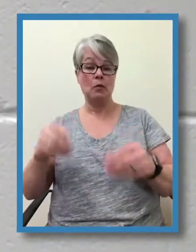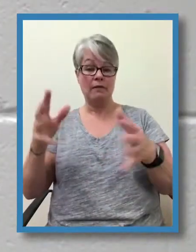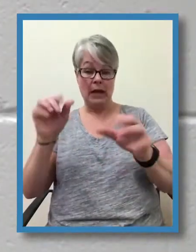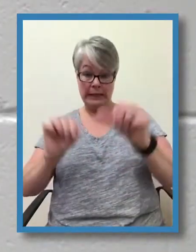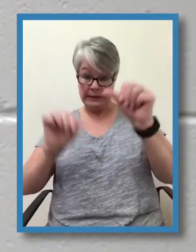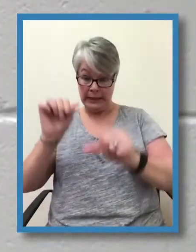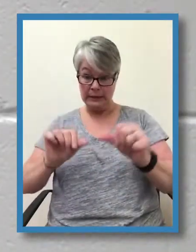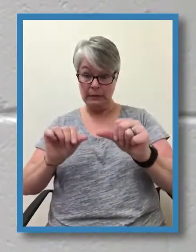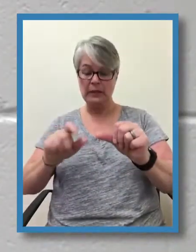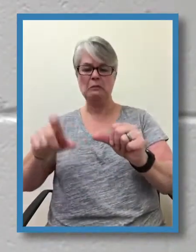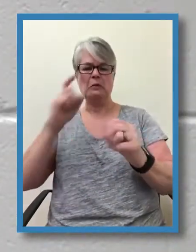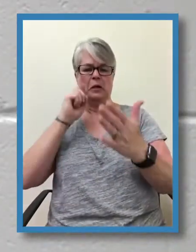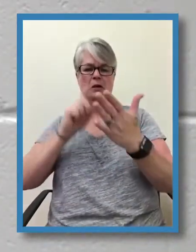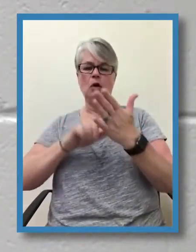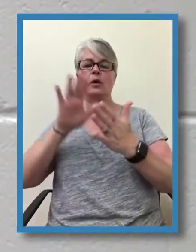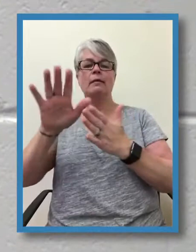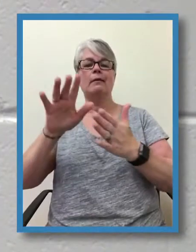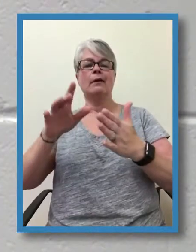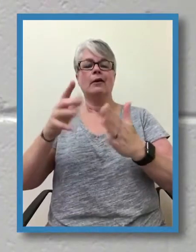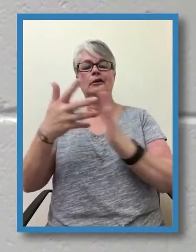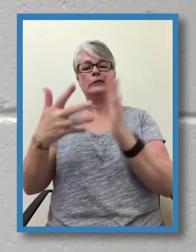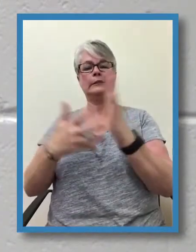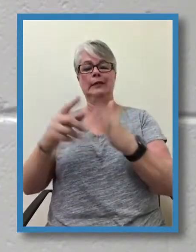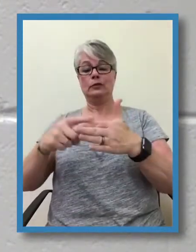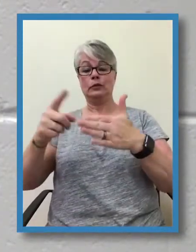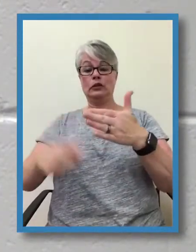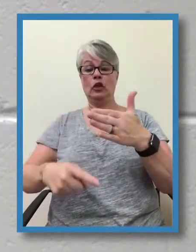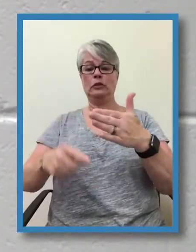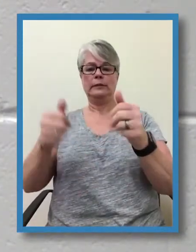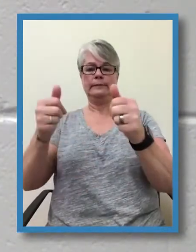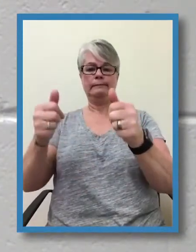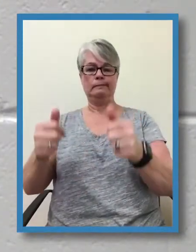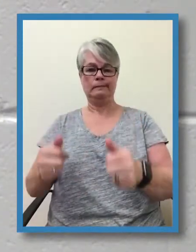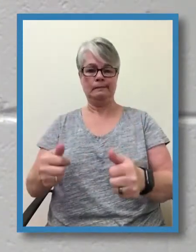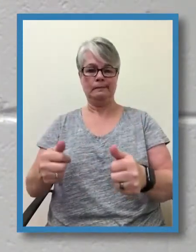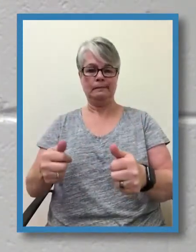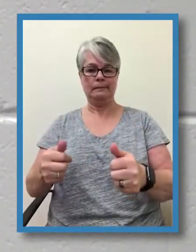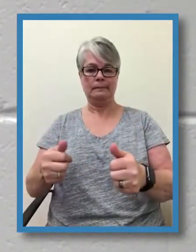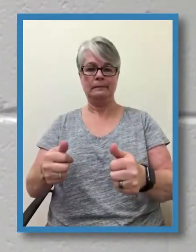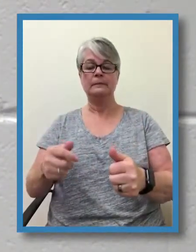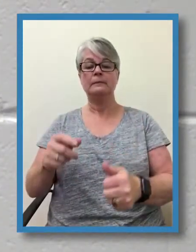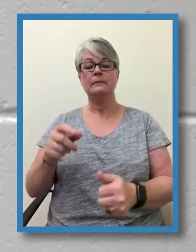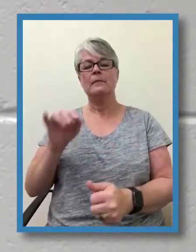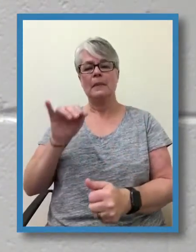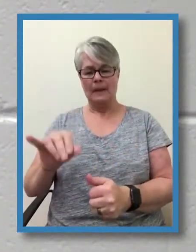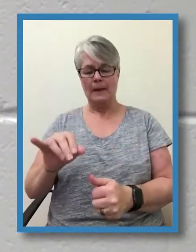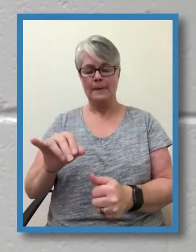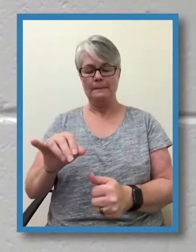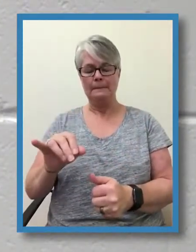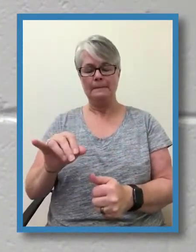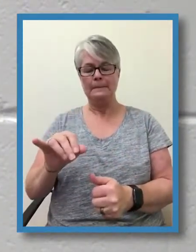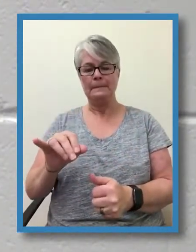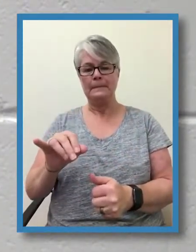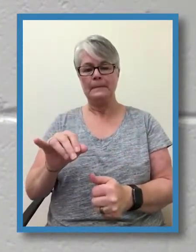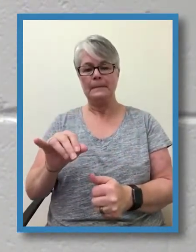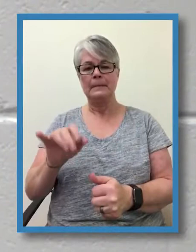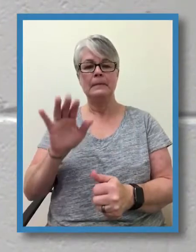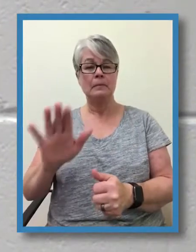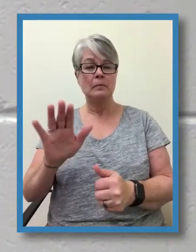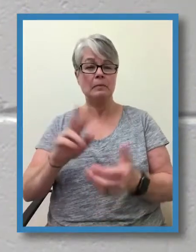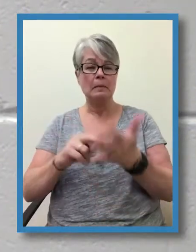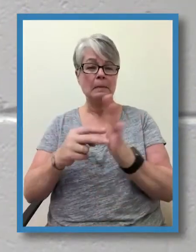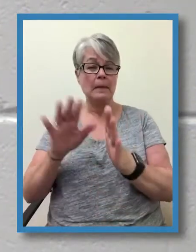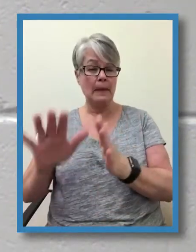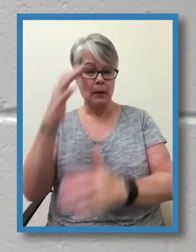impaired with their memory, but their instrumental activities of daily living are intact. So the things that they